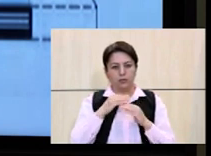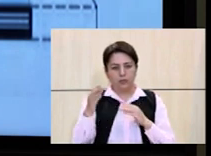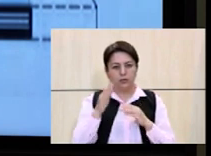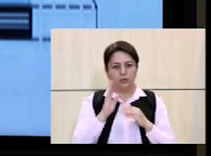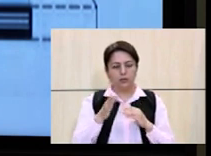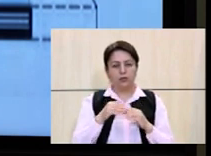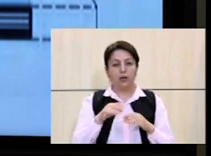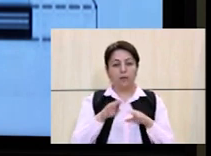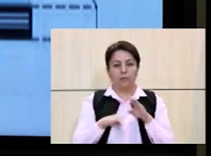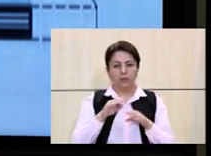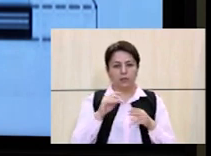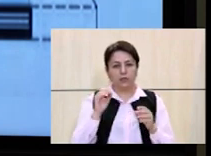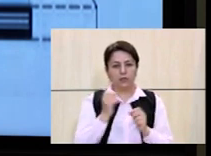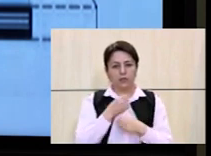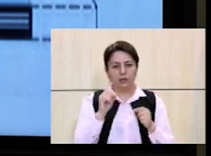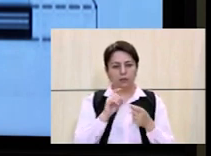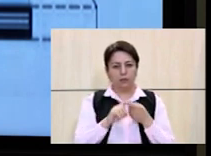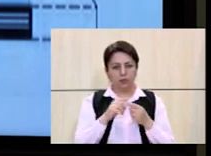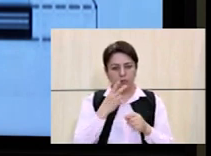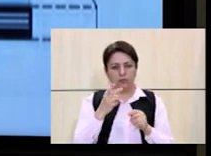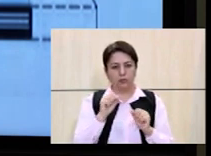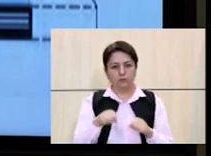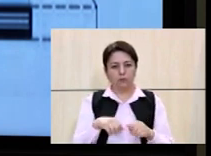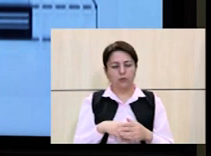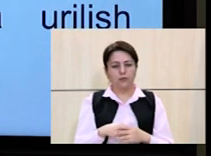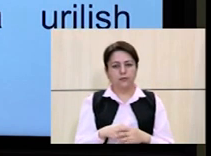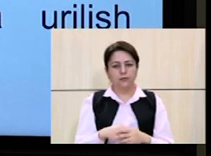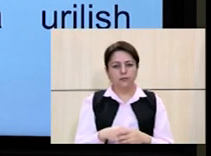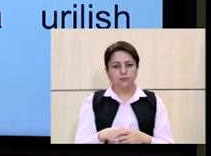tezlikka bog'liqligini ko'rsatishimiz mumkin.